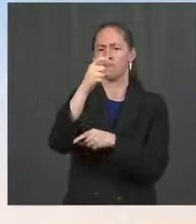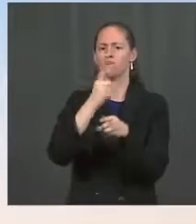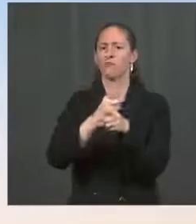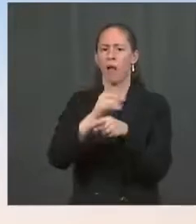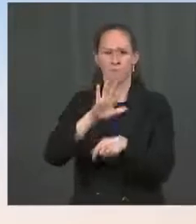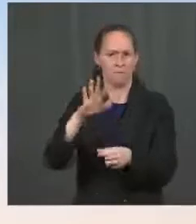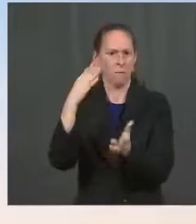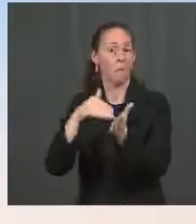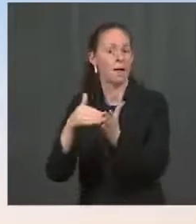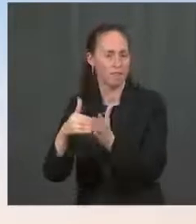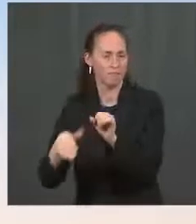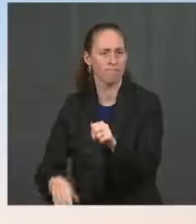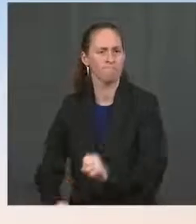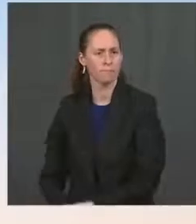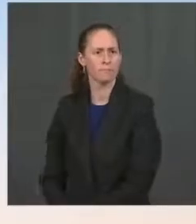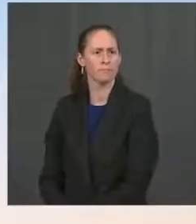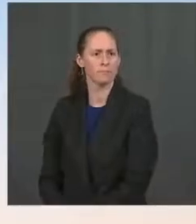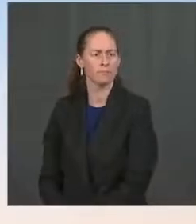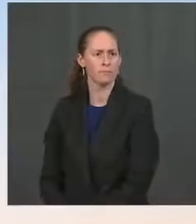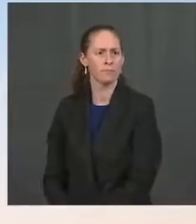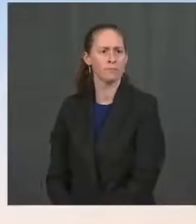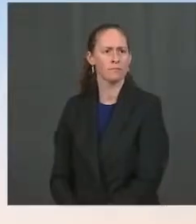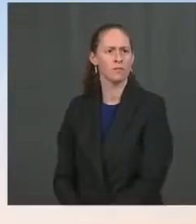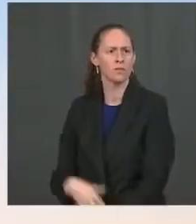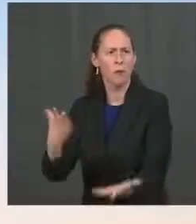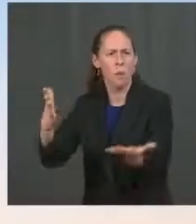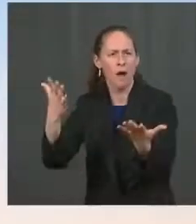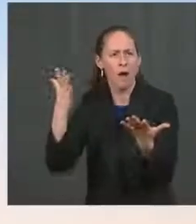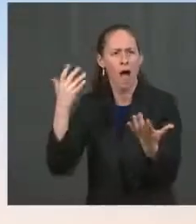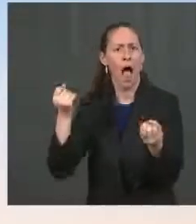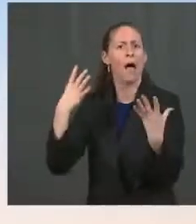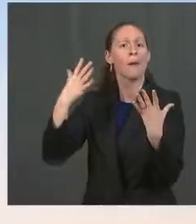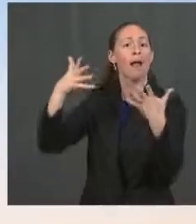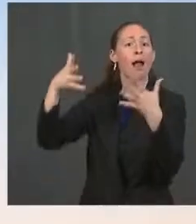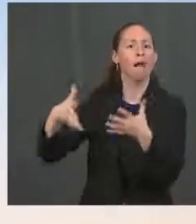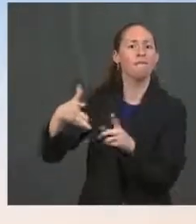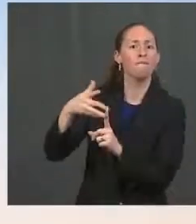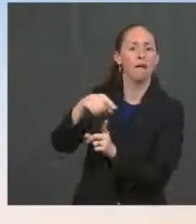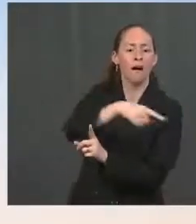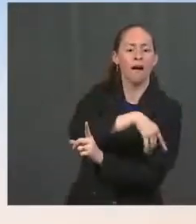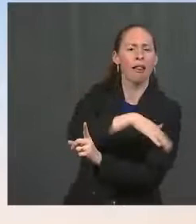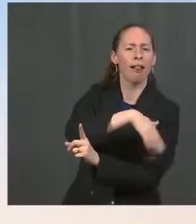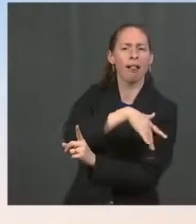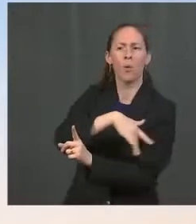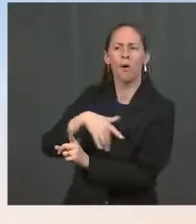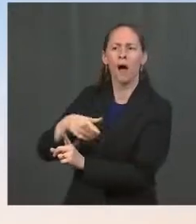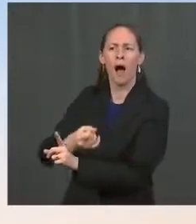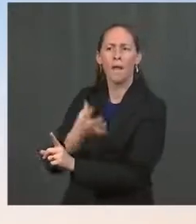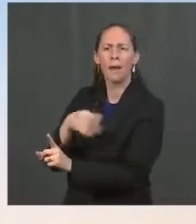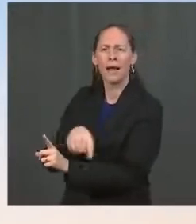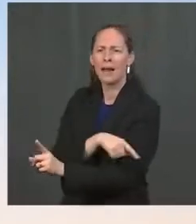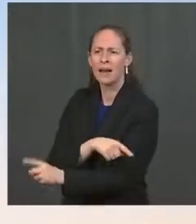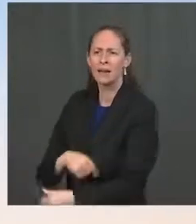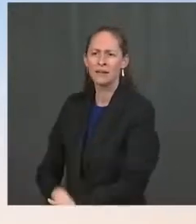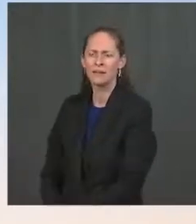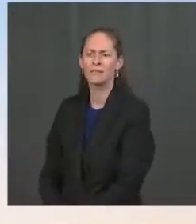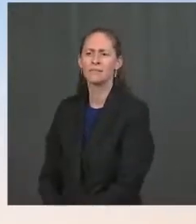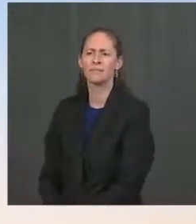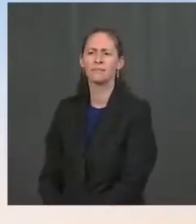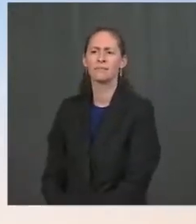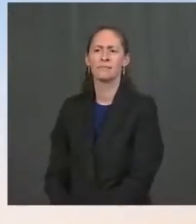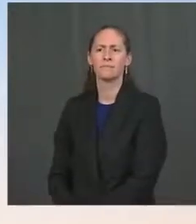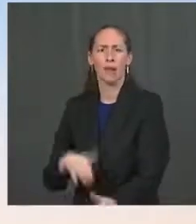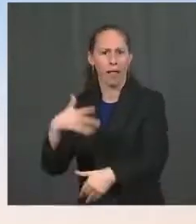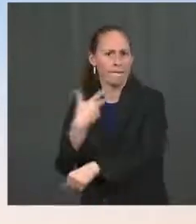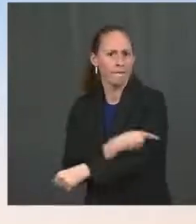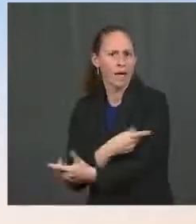unvaccinated? What are we talking about here? It's an understandable question, but what we've been doing and been implementing over the past several weeks is this attestation process, which